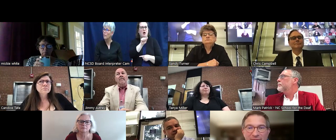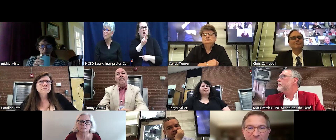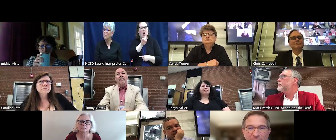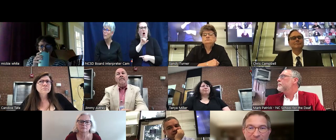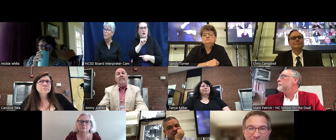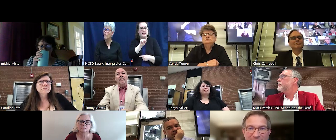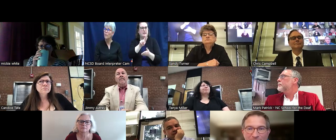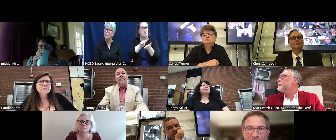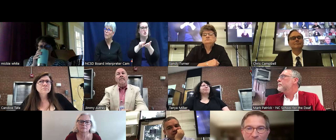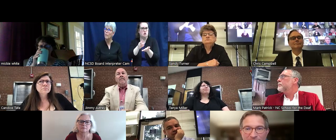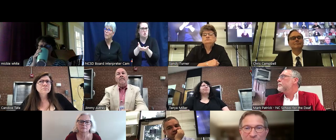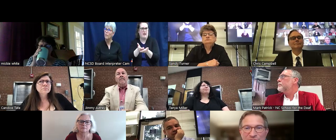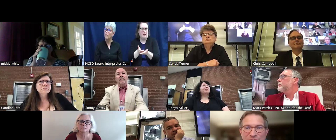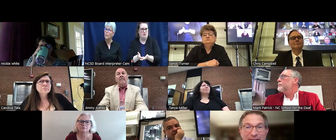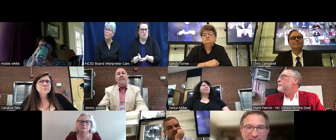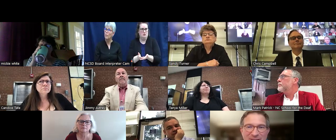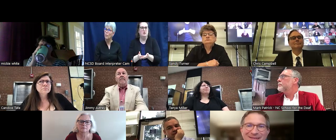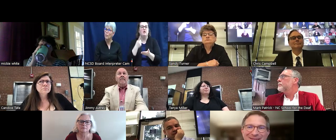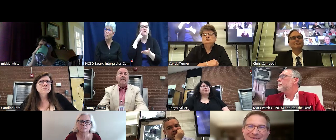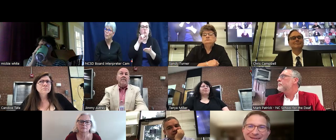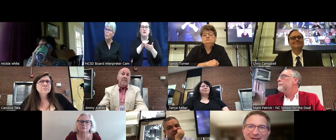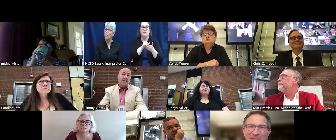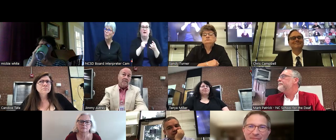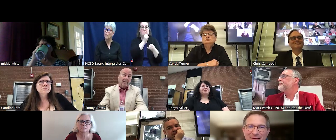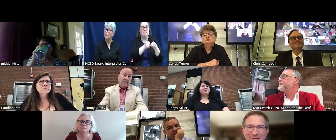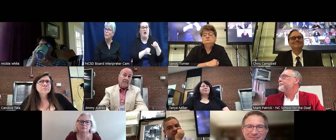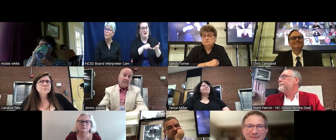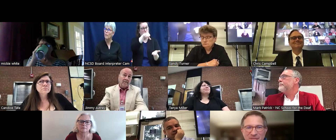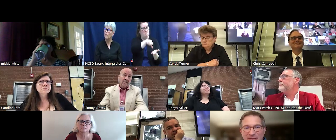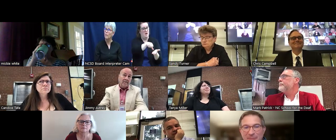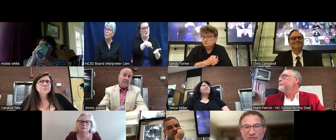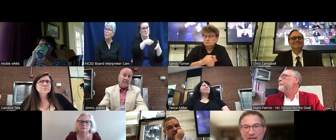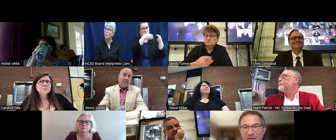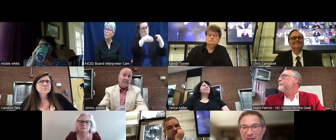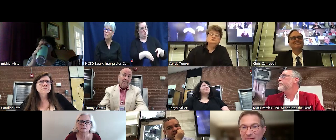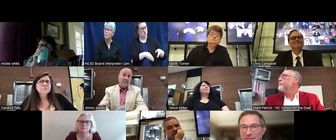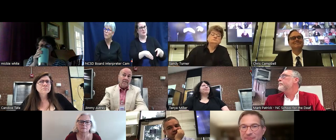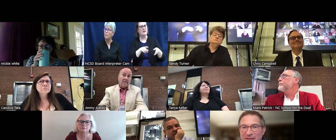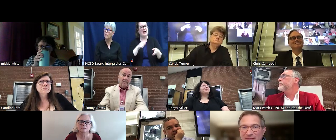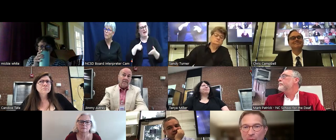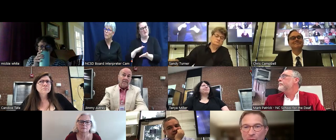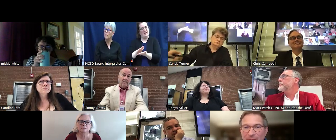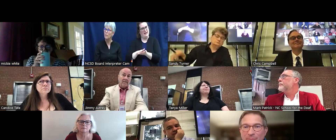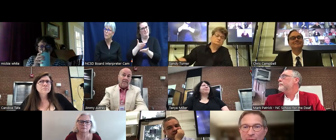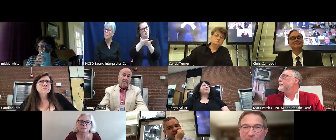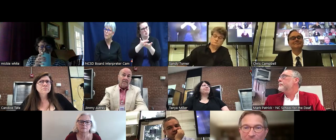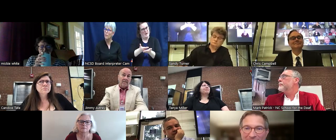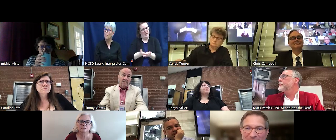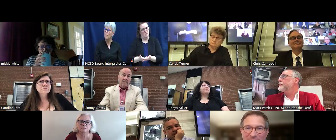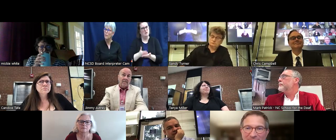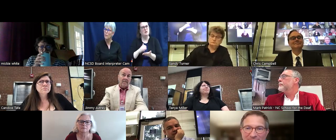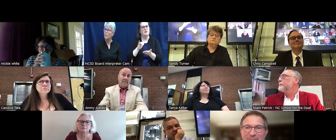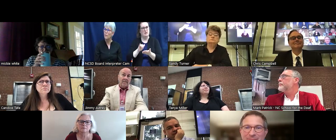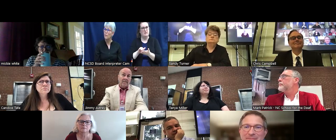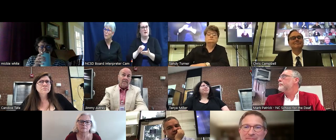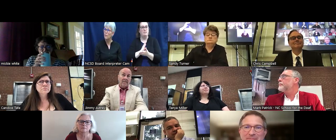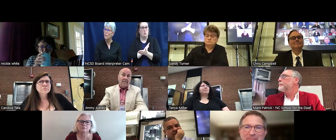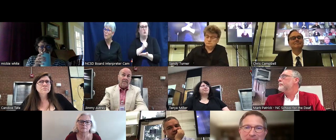benefit of whoever the final button pusher is, that there's a paper trail of that the board of approval has